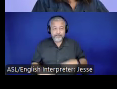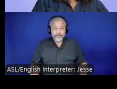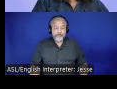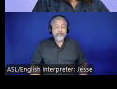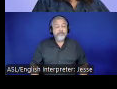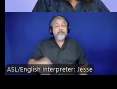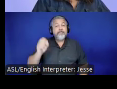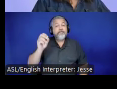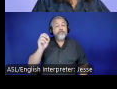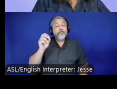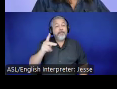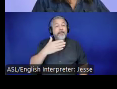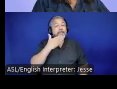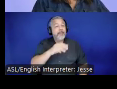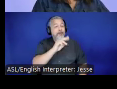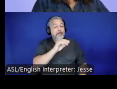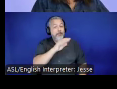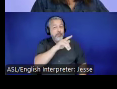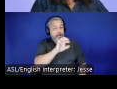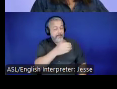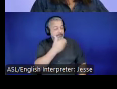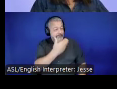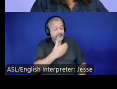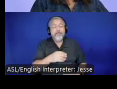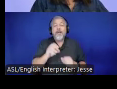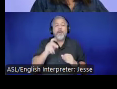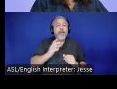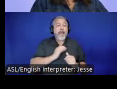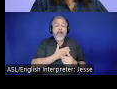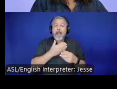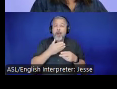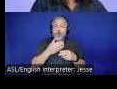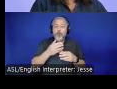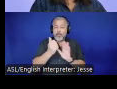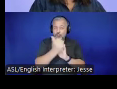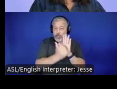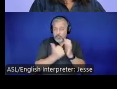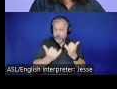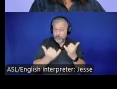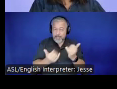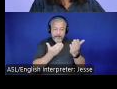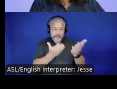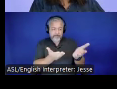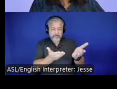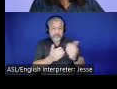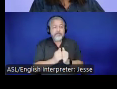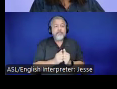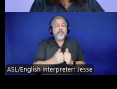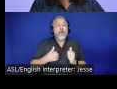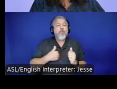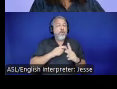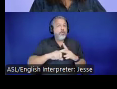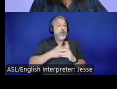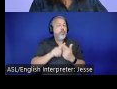Okay, here's a quick look at our agenda for today. We are going to start with an overview